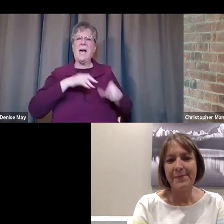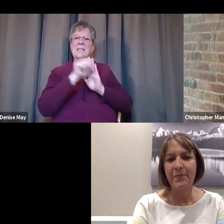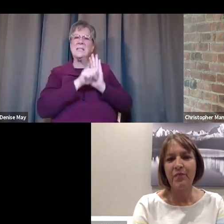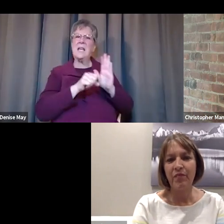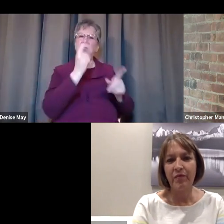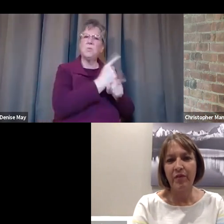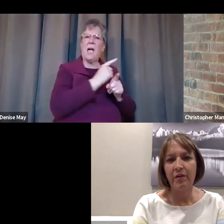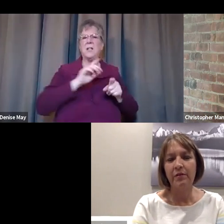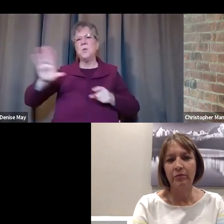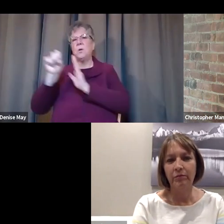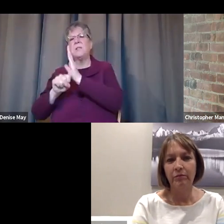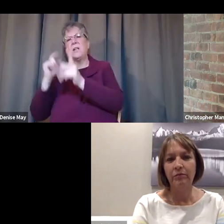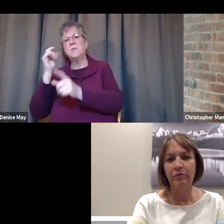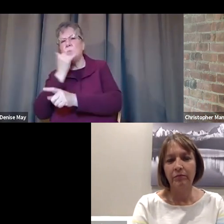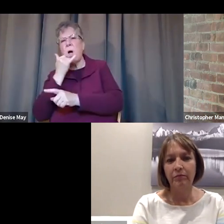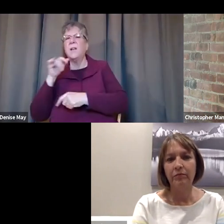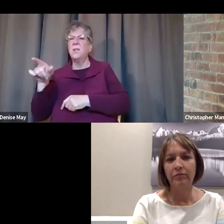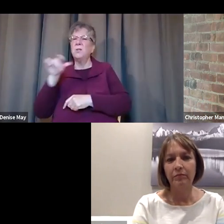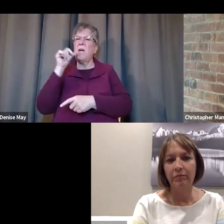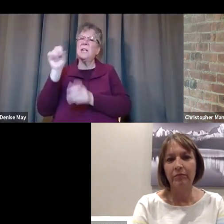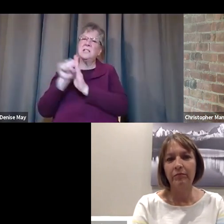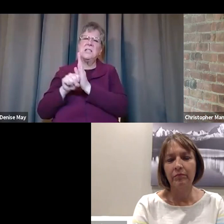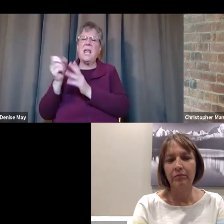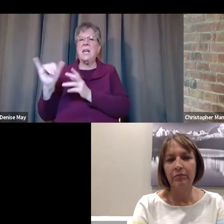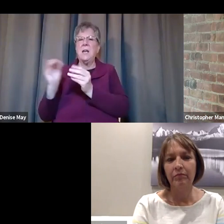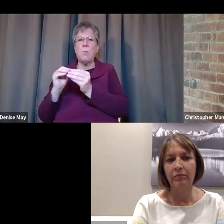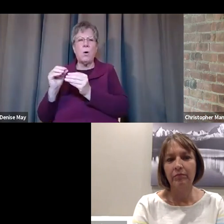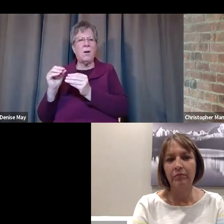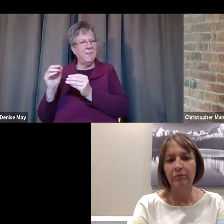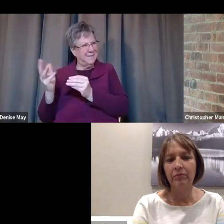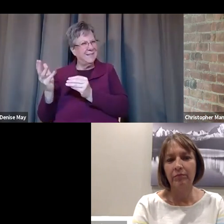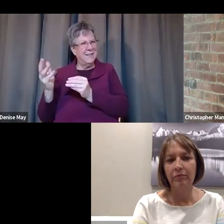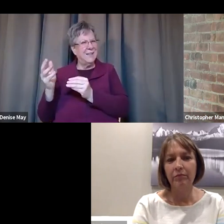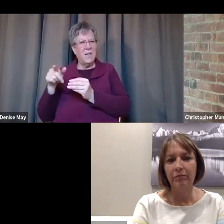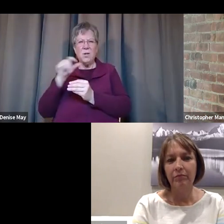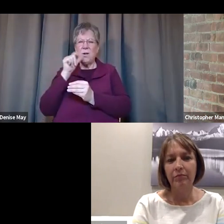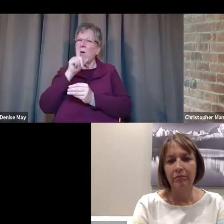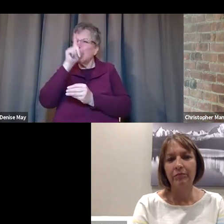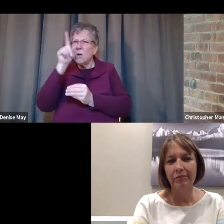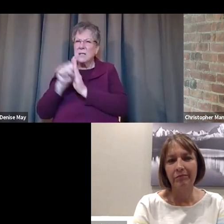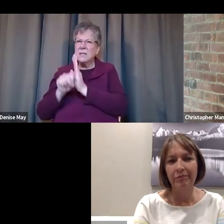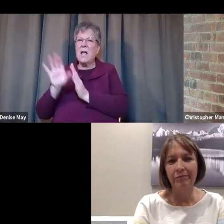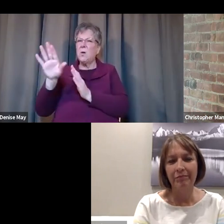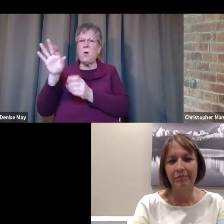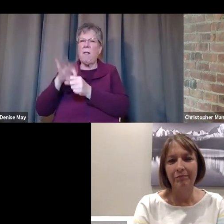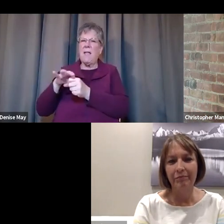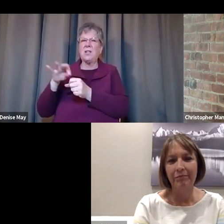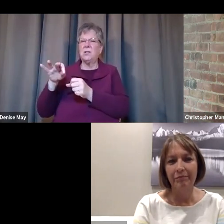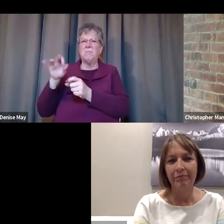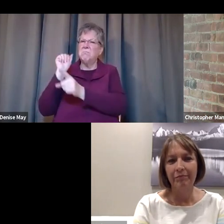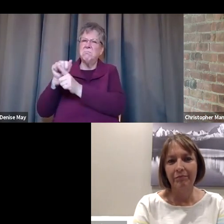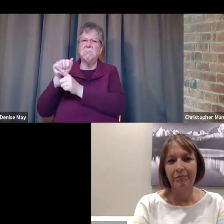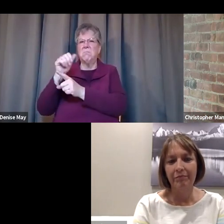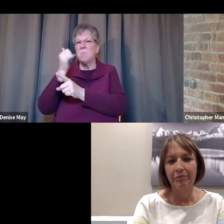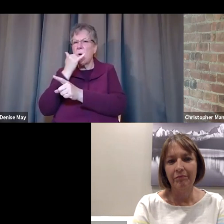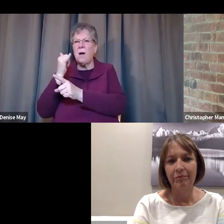wrong. You're not really a state anymore. You're not a legitimate state, your elections. That to me is another danger